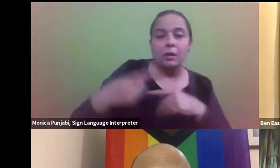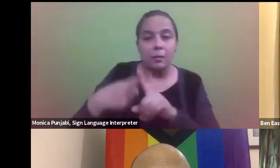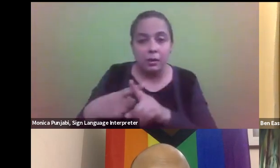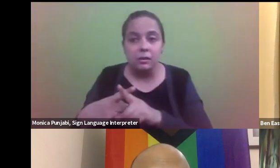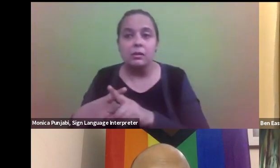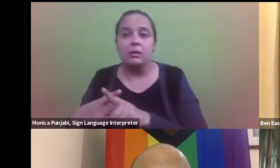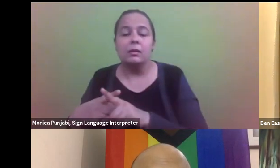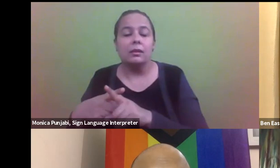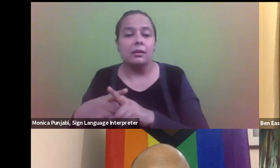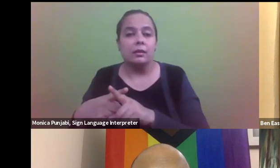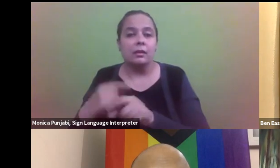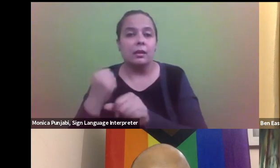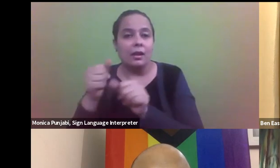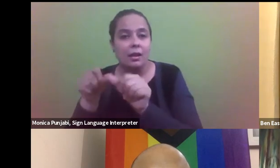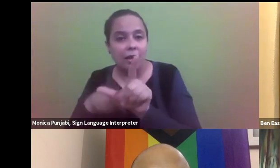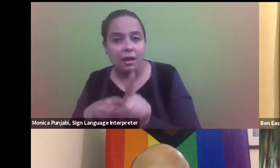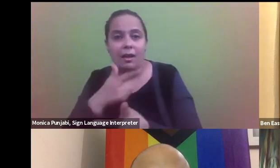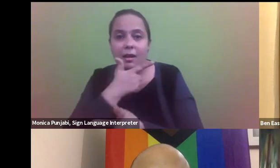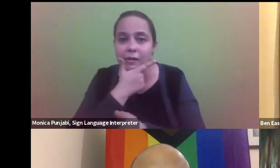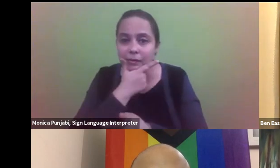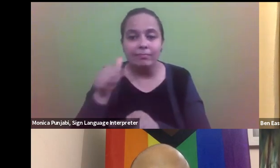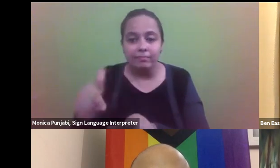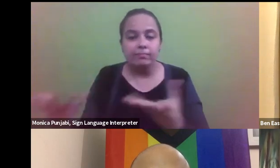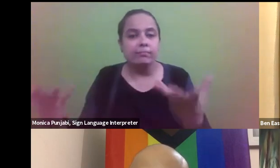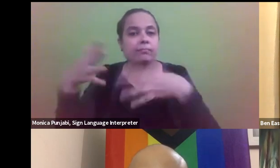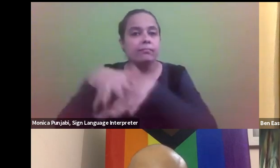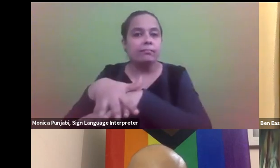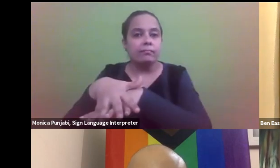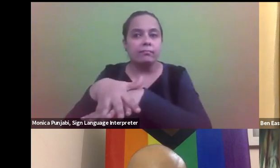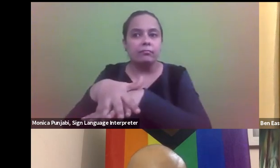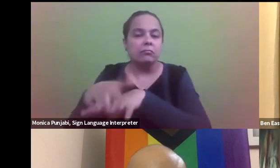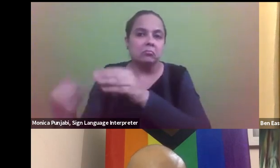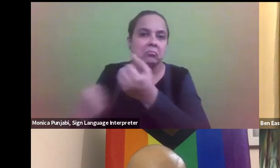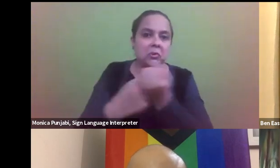exacerbated or ignored or even supported? Thank you.